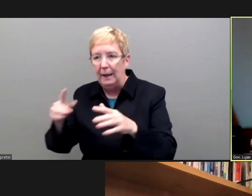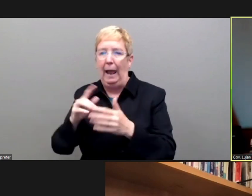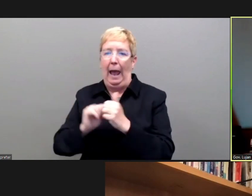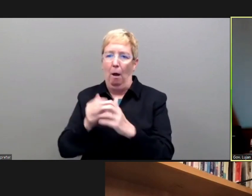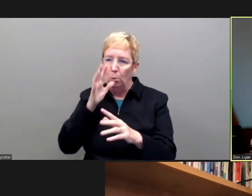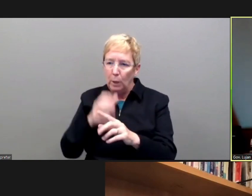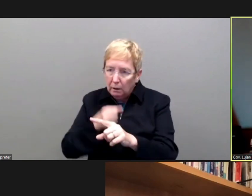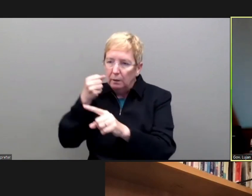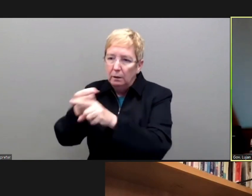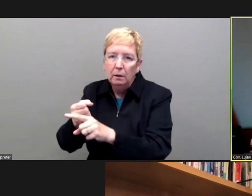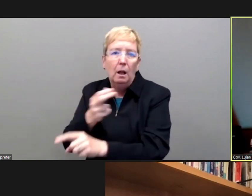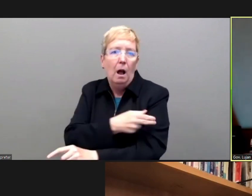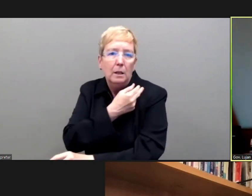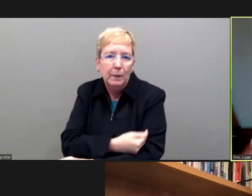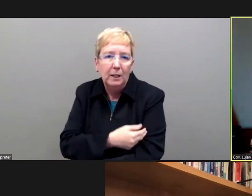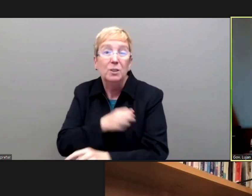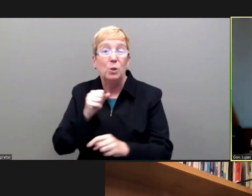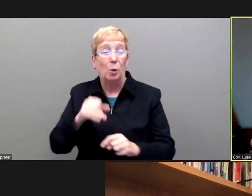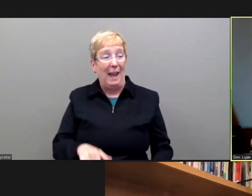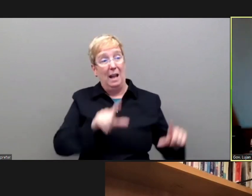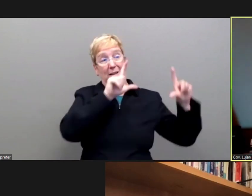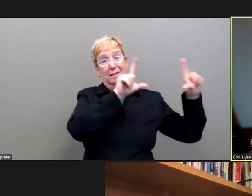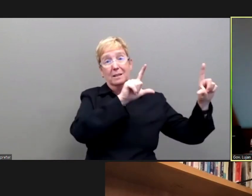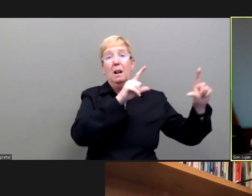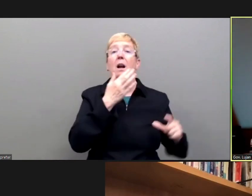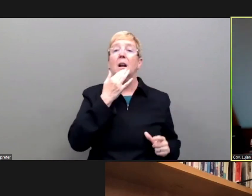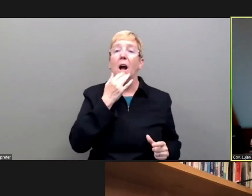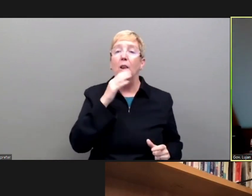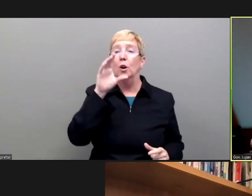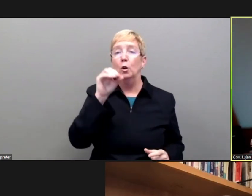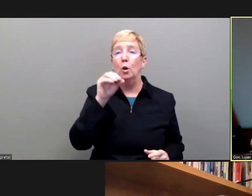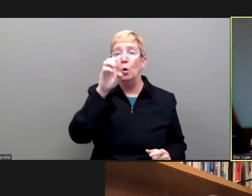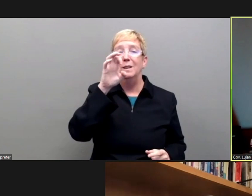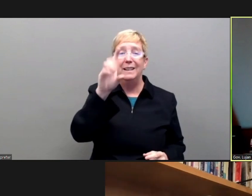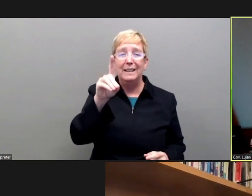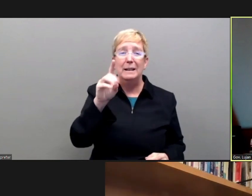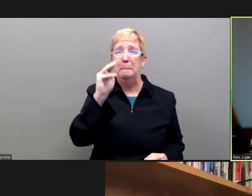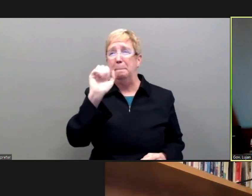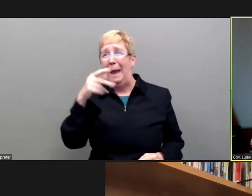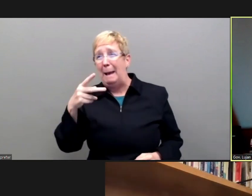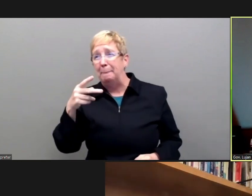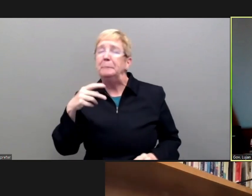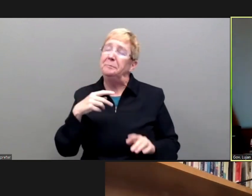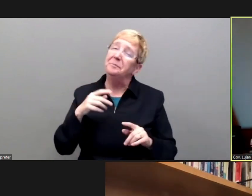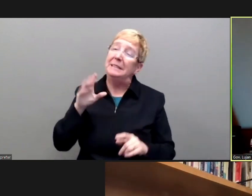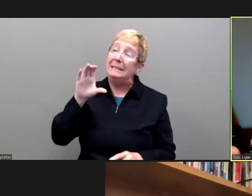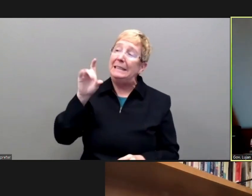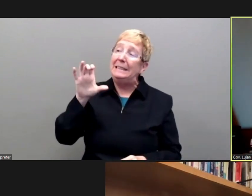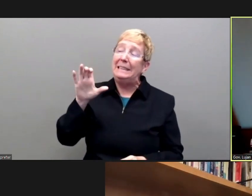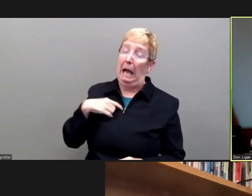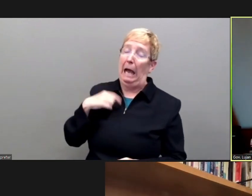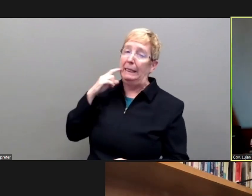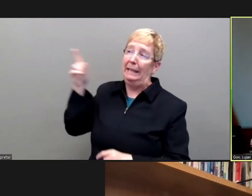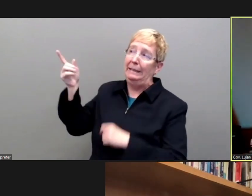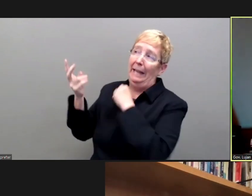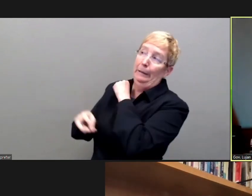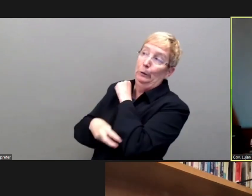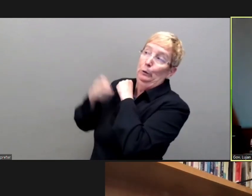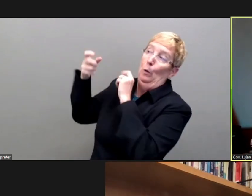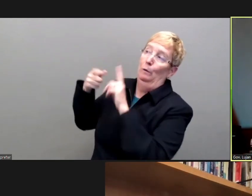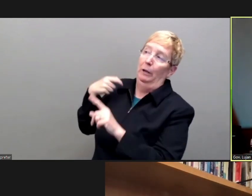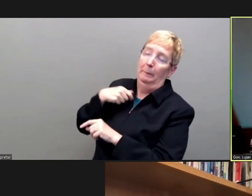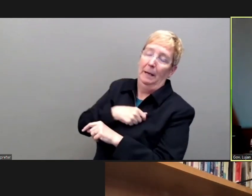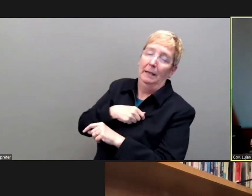of map, that color coding, the CDC, as you can see, I'm going to say they stole that from us. Dr. Scrace might disagree that